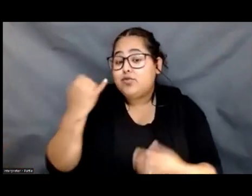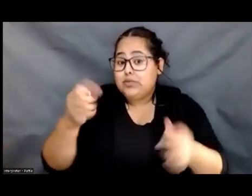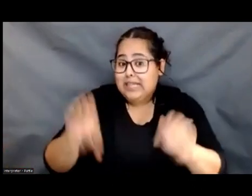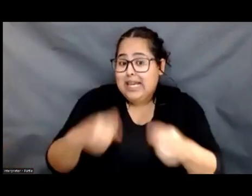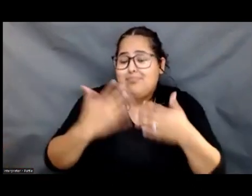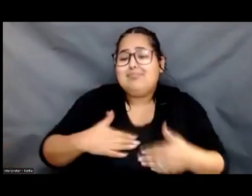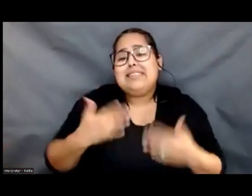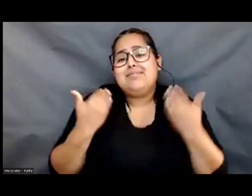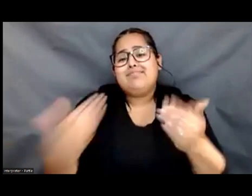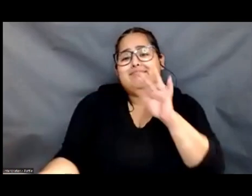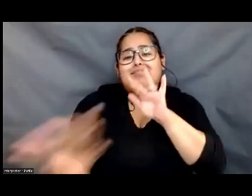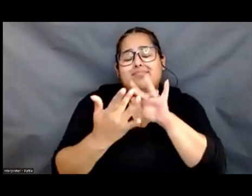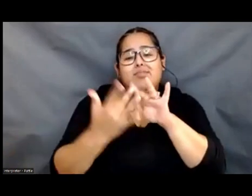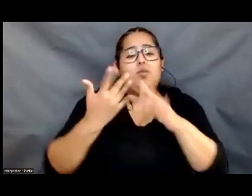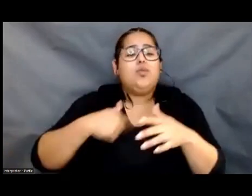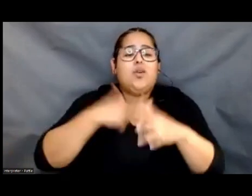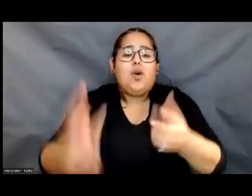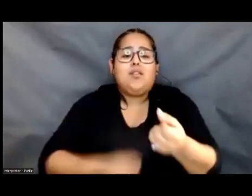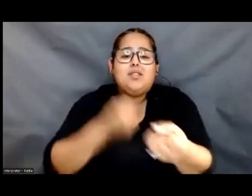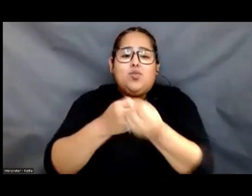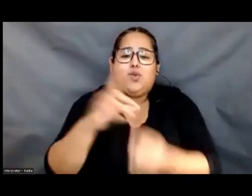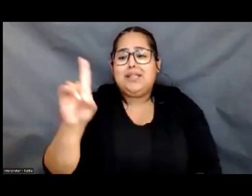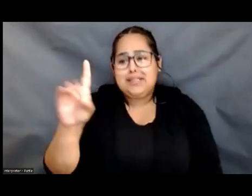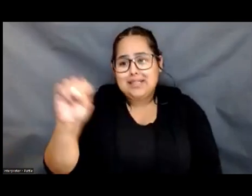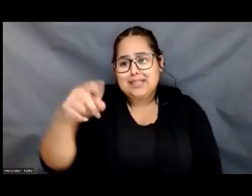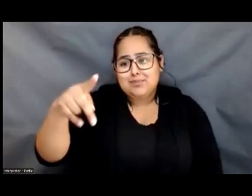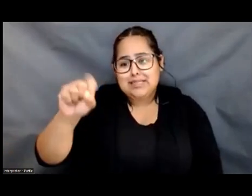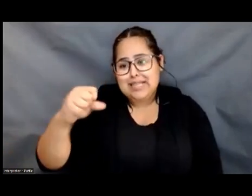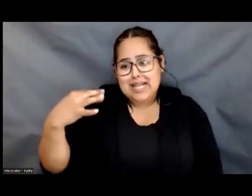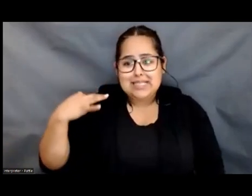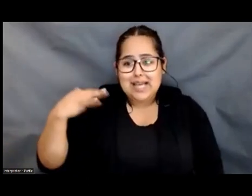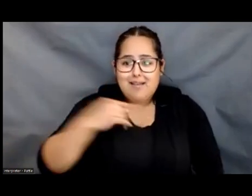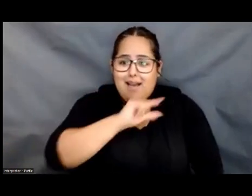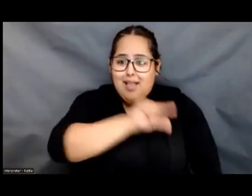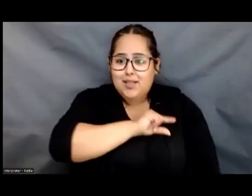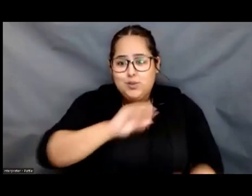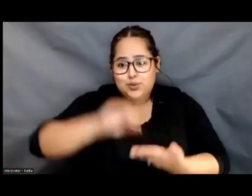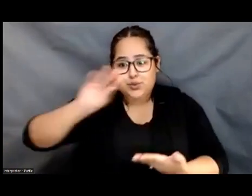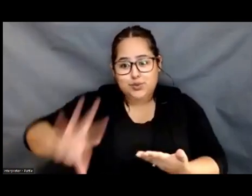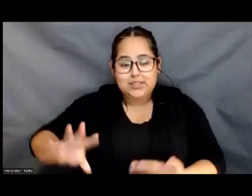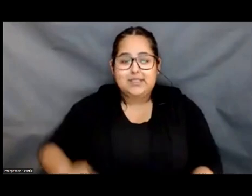love to be able to support those DSPS eligible students.